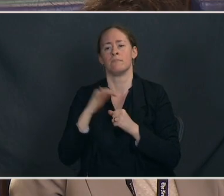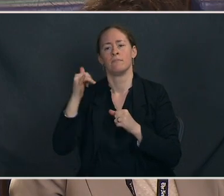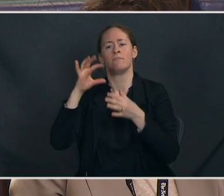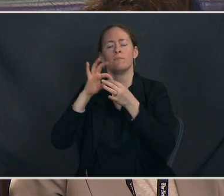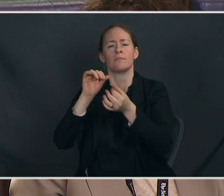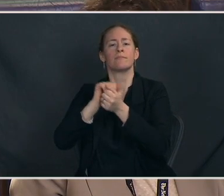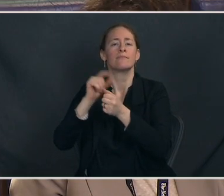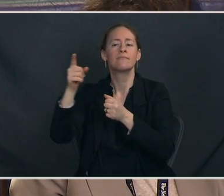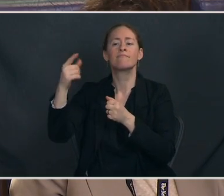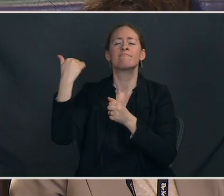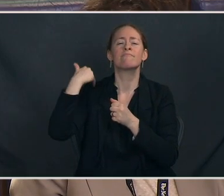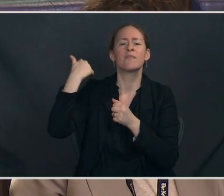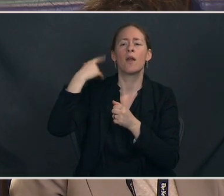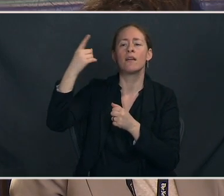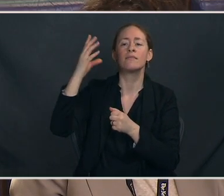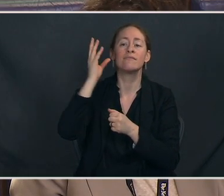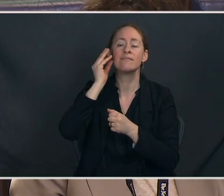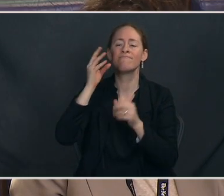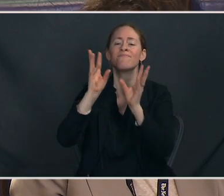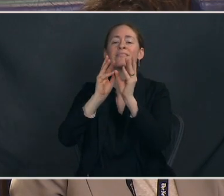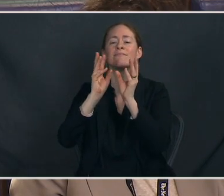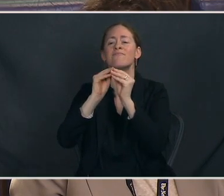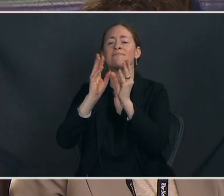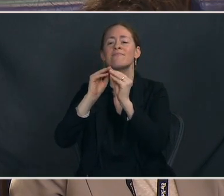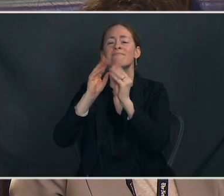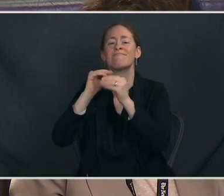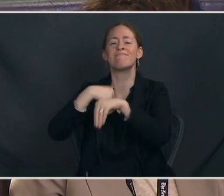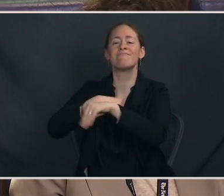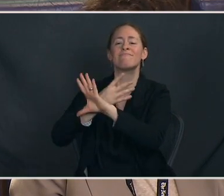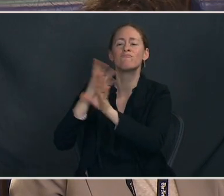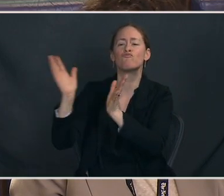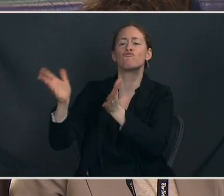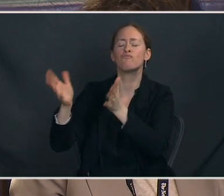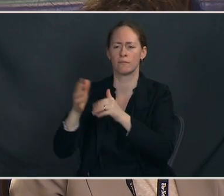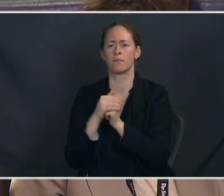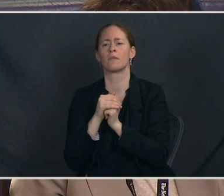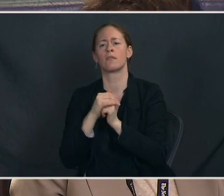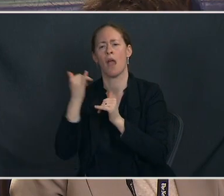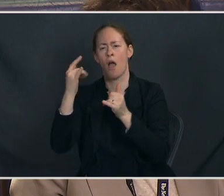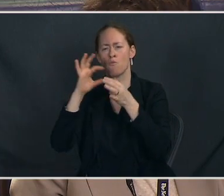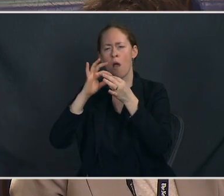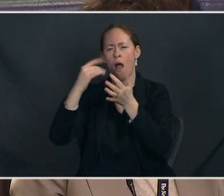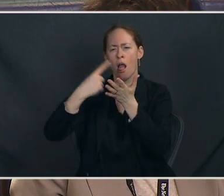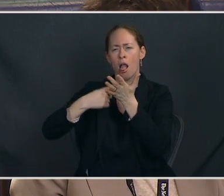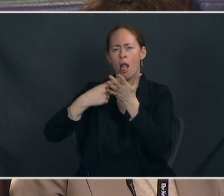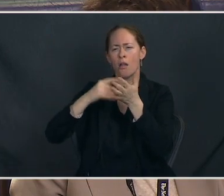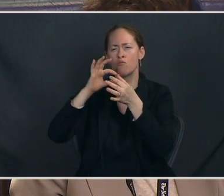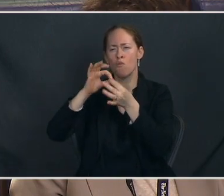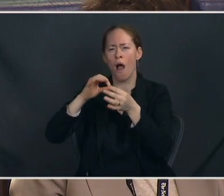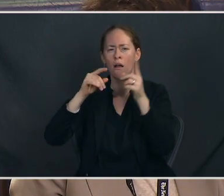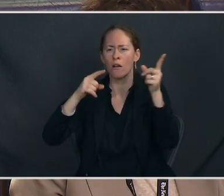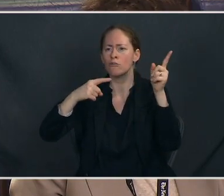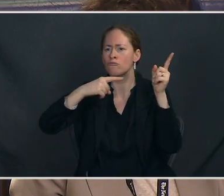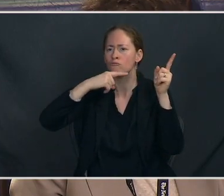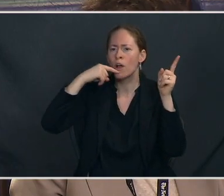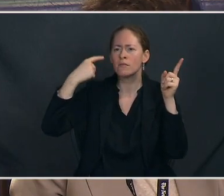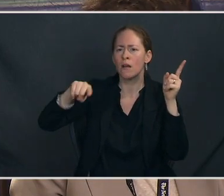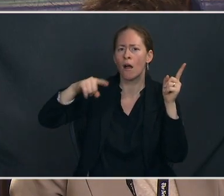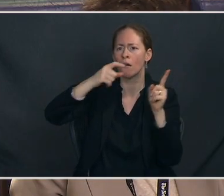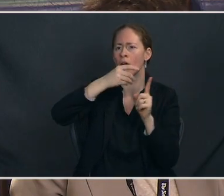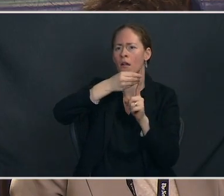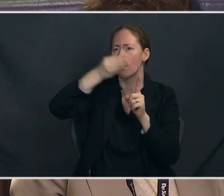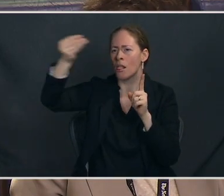mention Nord Stream 2, the pipeline from Russia to Germany. Mm-hmm. Have they discussed